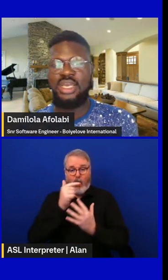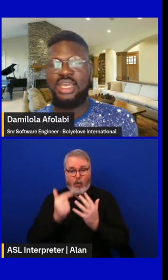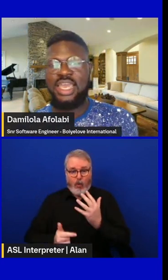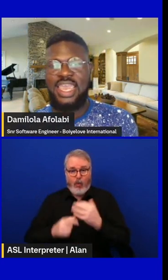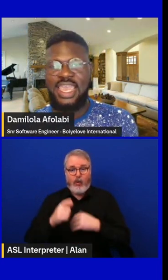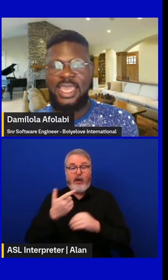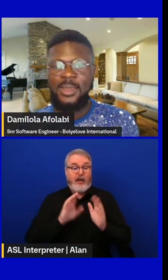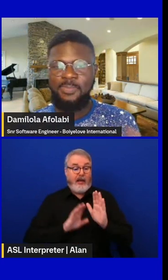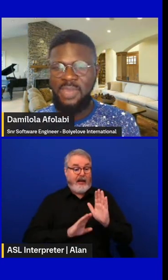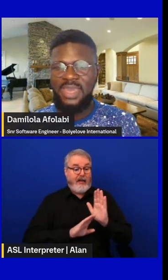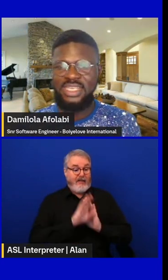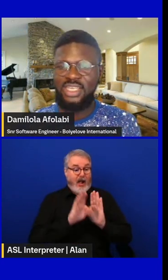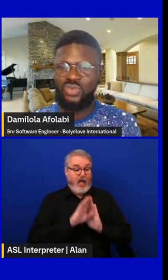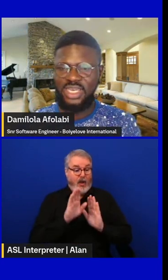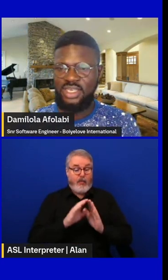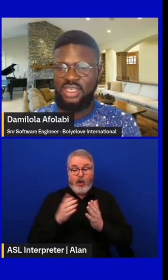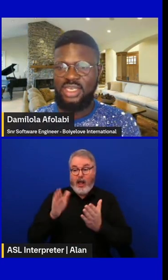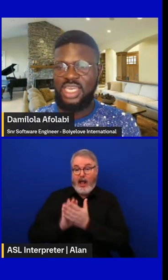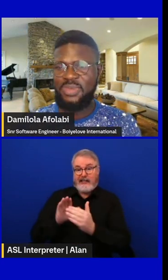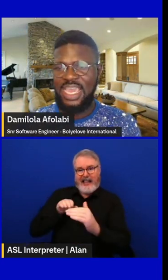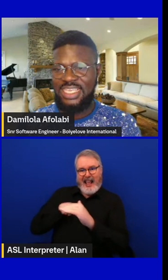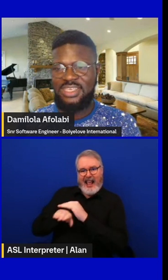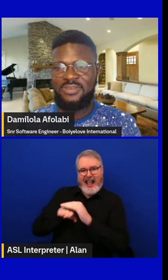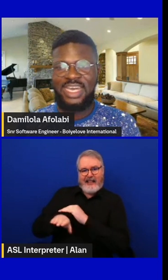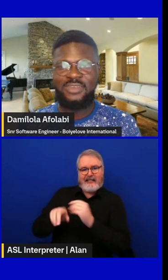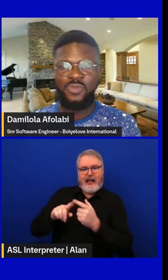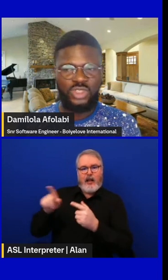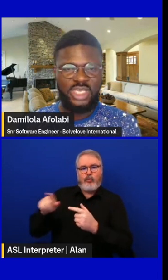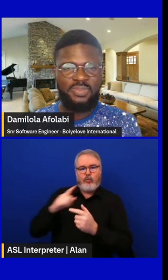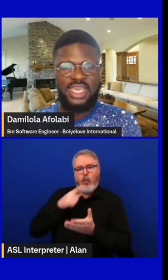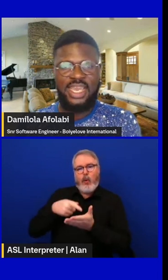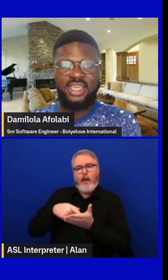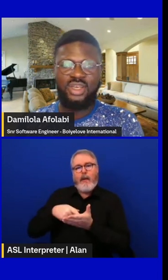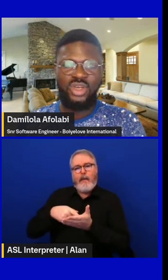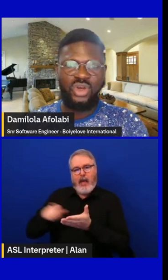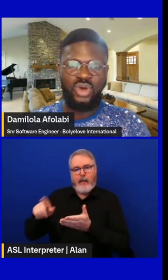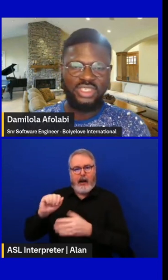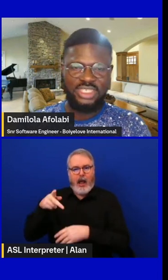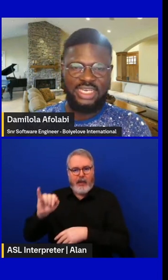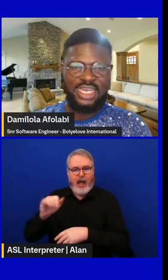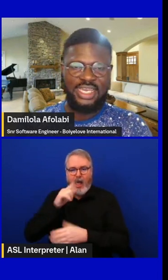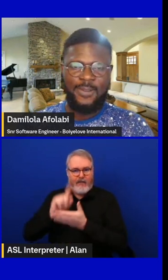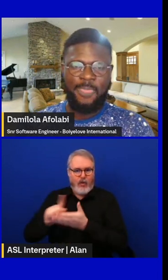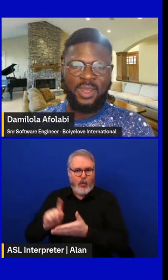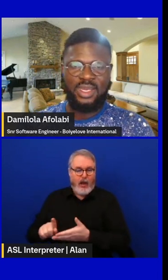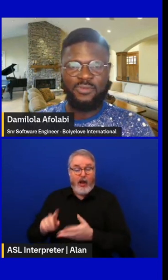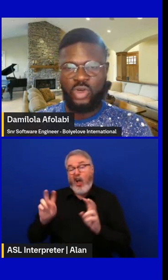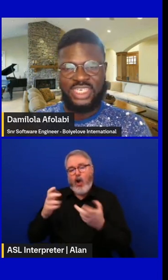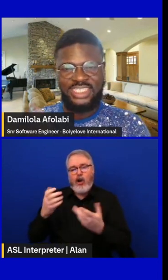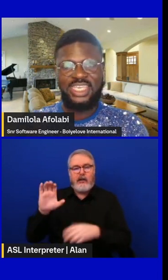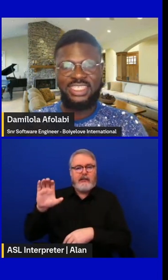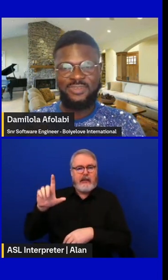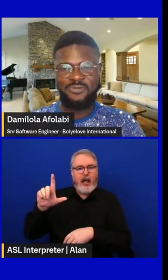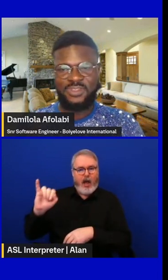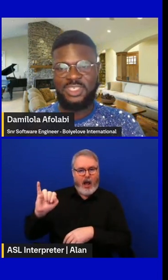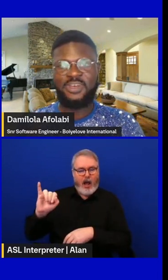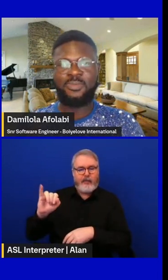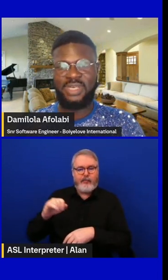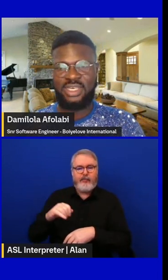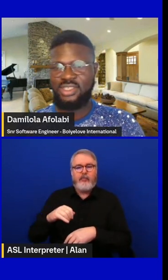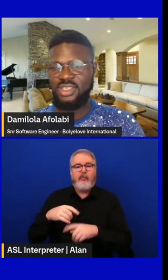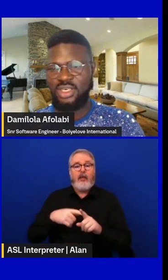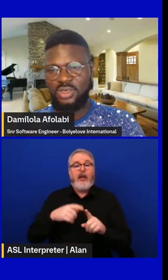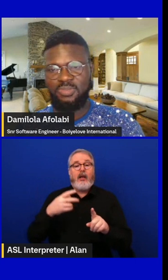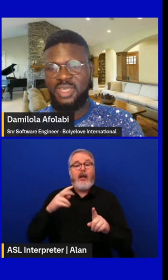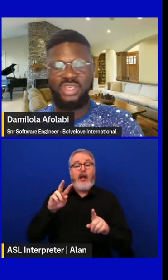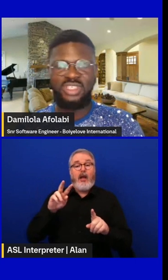to a payment gateway API key via the Vault API or CLI. Vault authenticates the